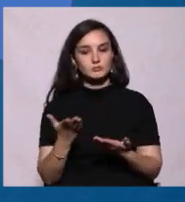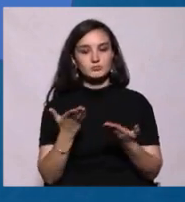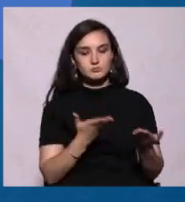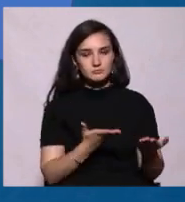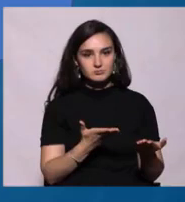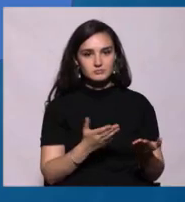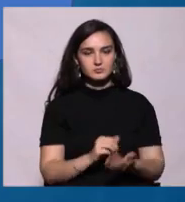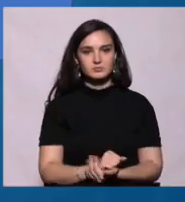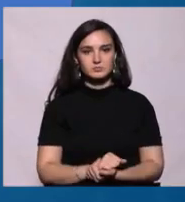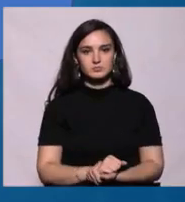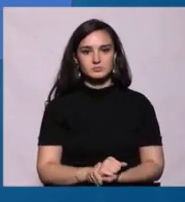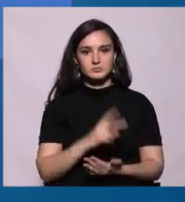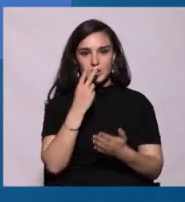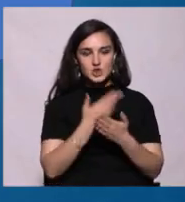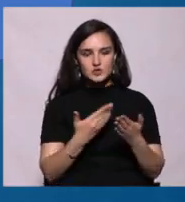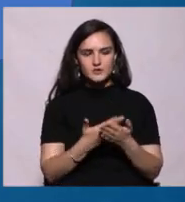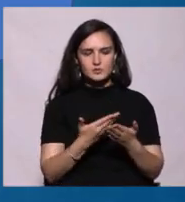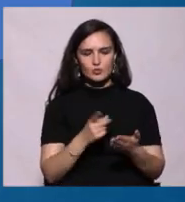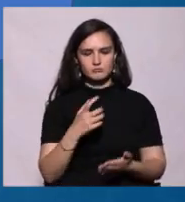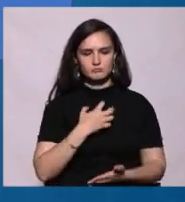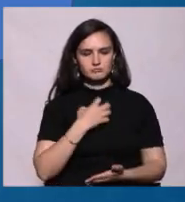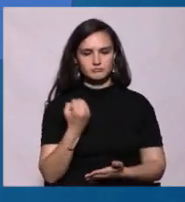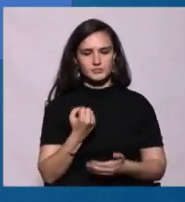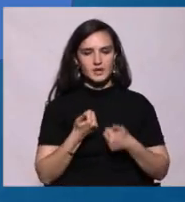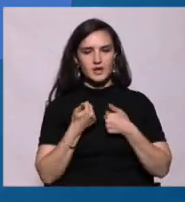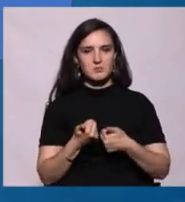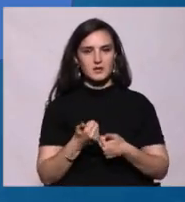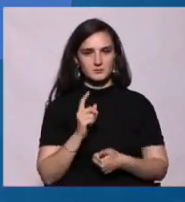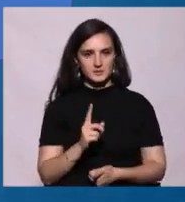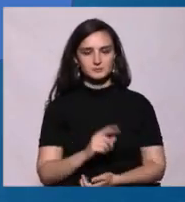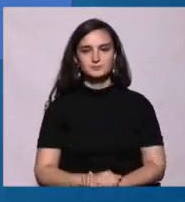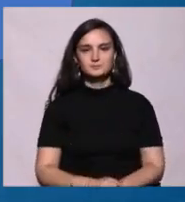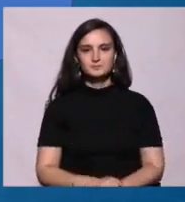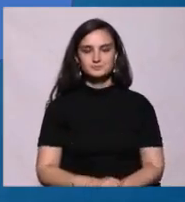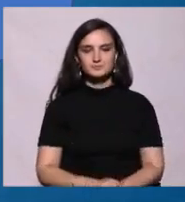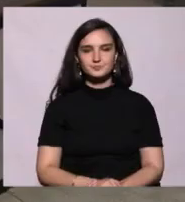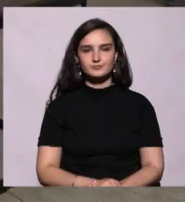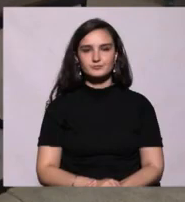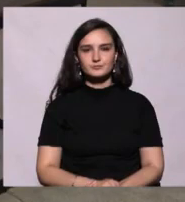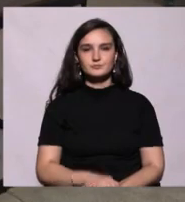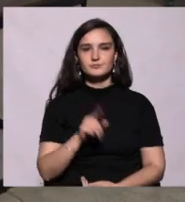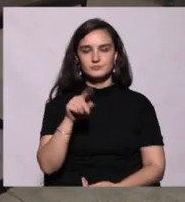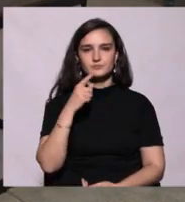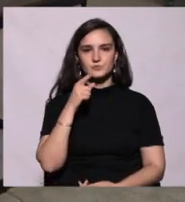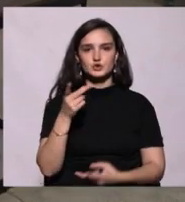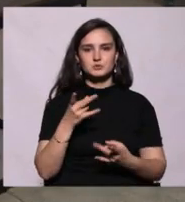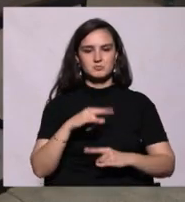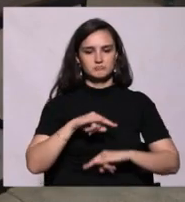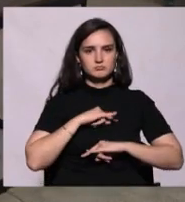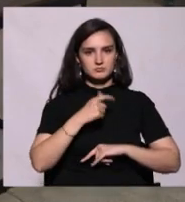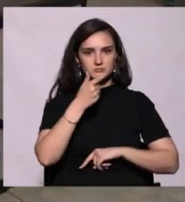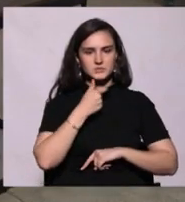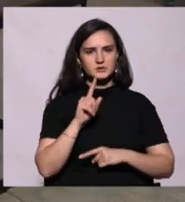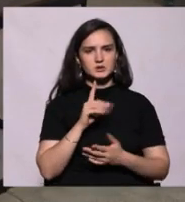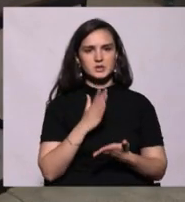for their call and show enthusiasm for helping them. So, you said you needed formal wear.